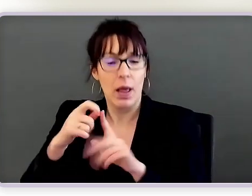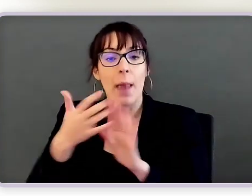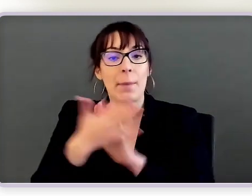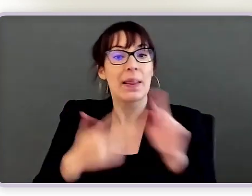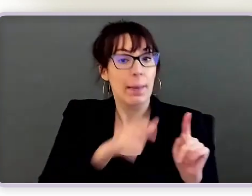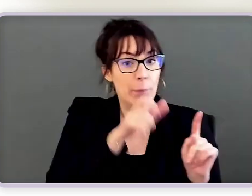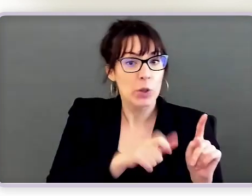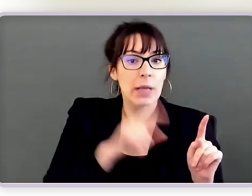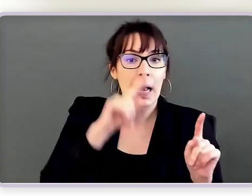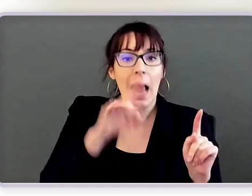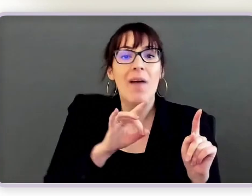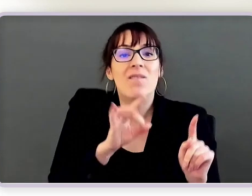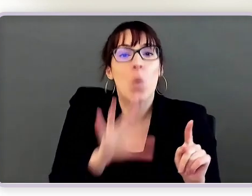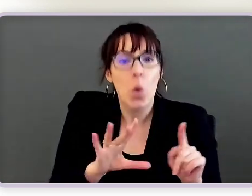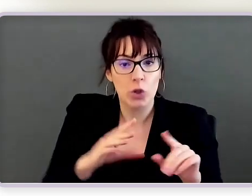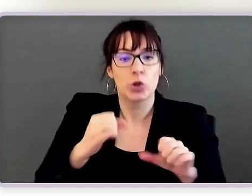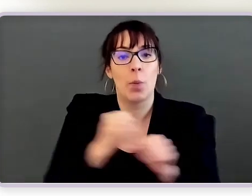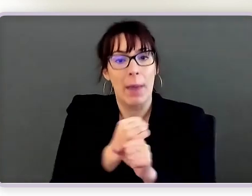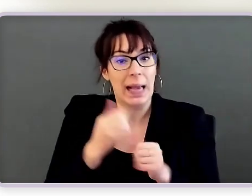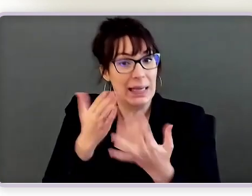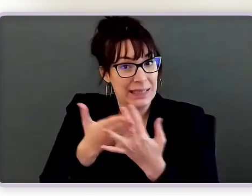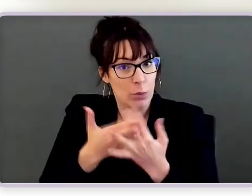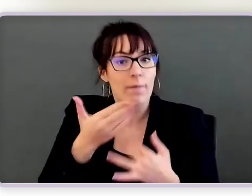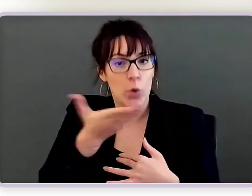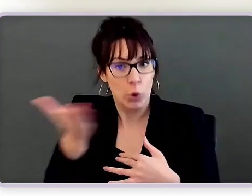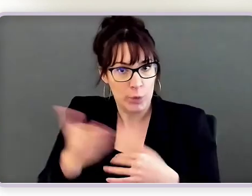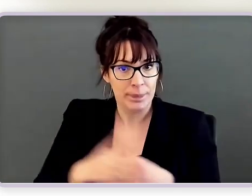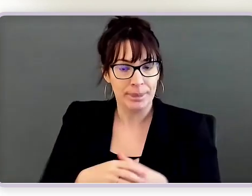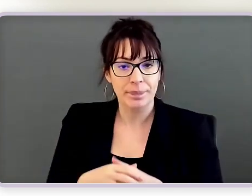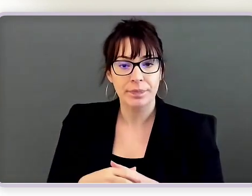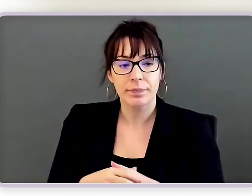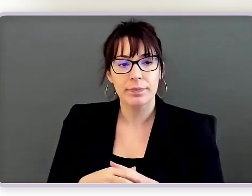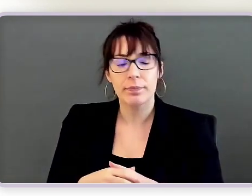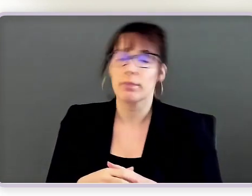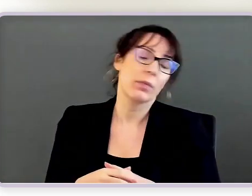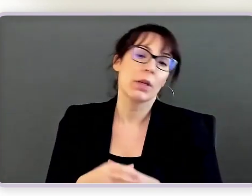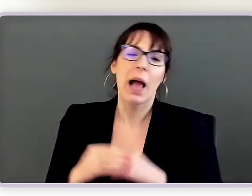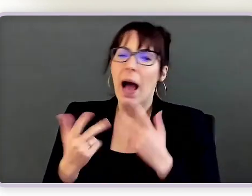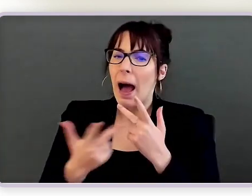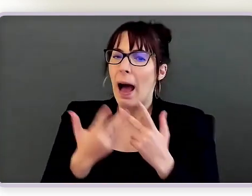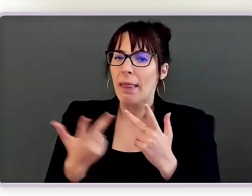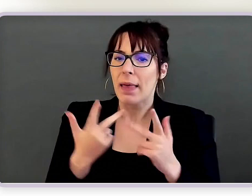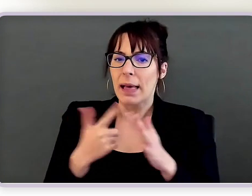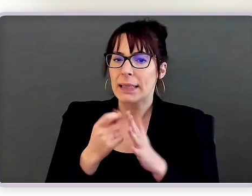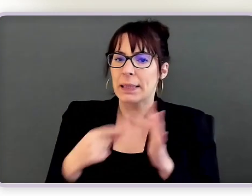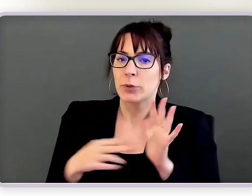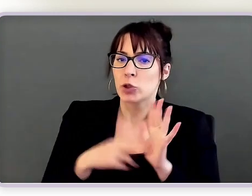The other exceptions are in employment. If you can't perform the most important and basic